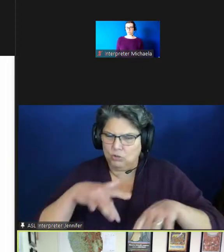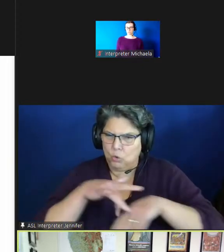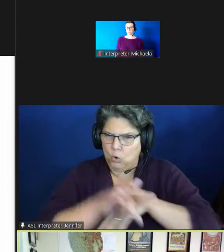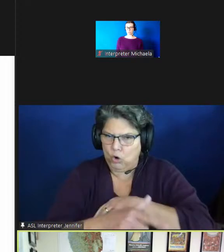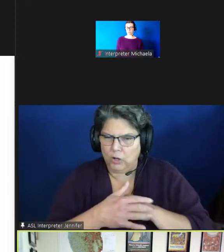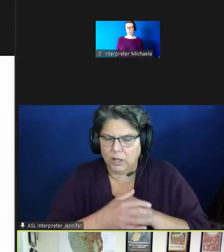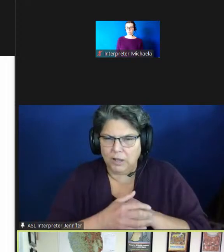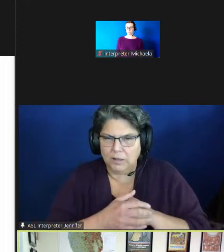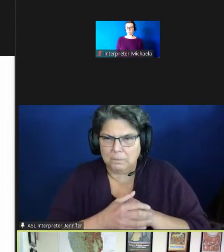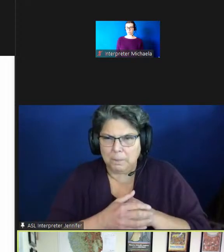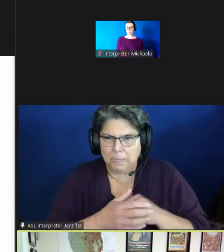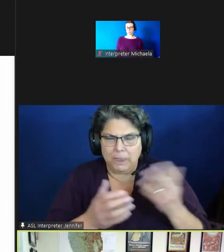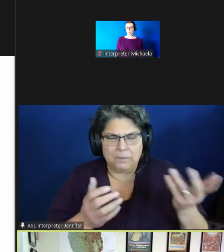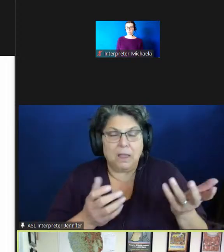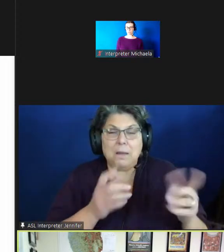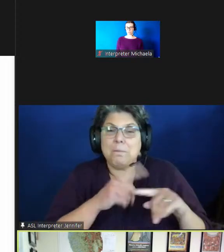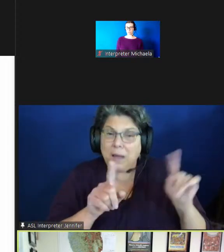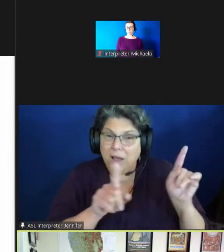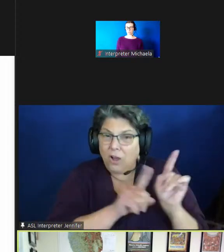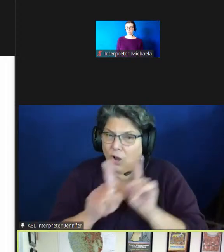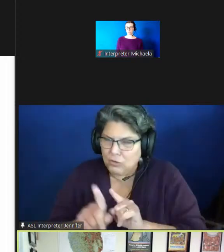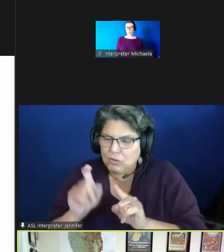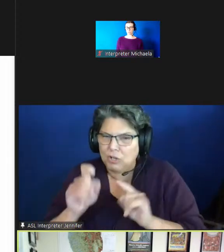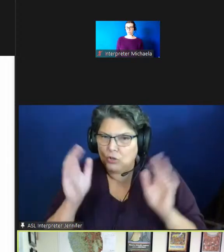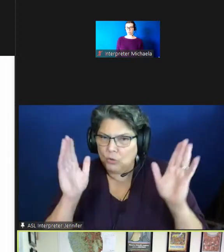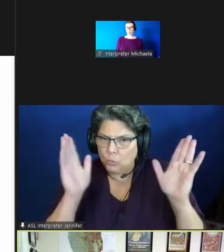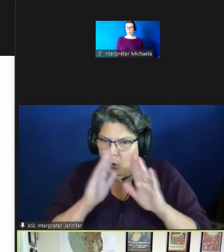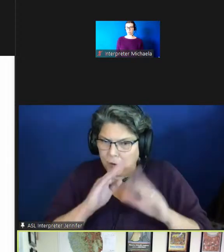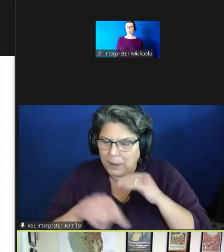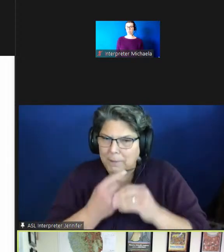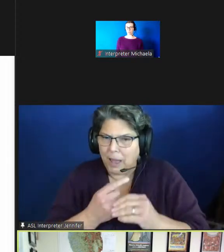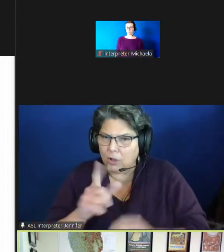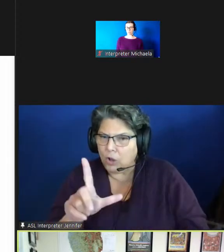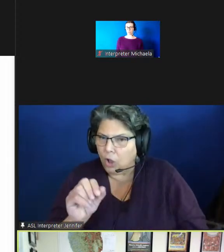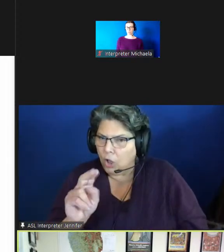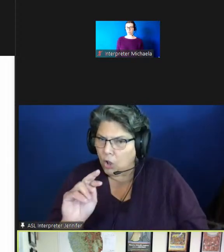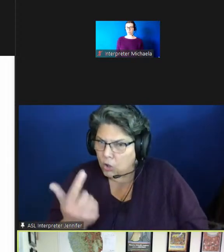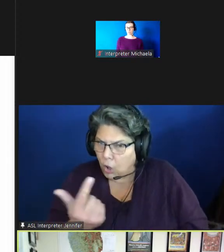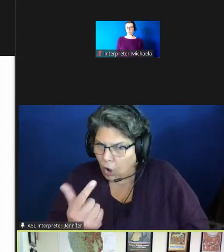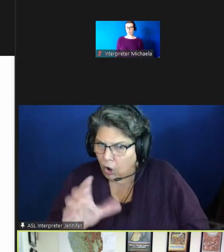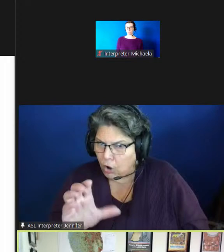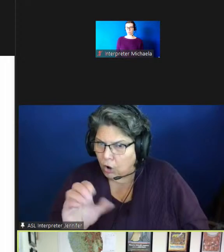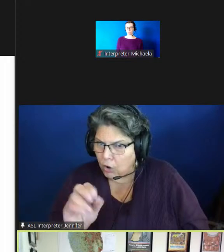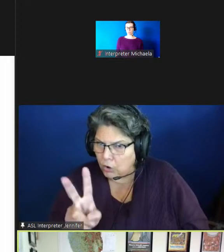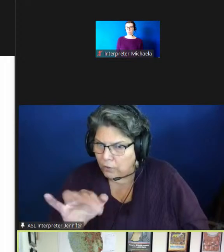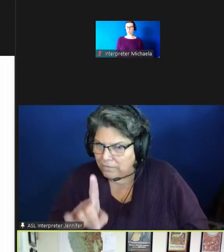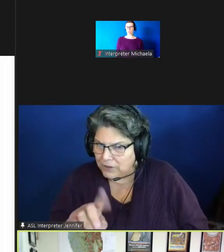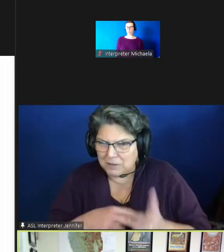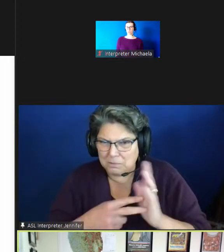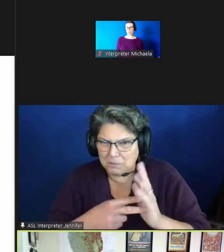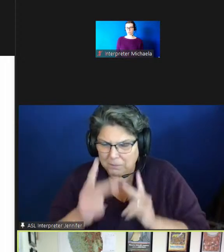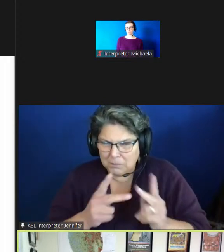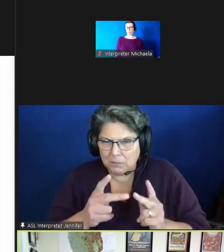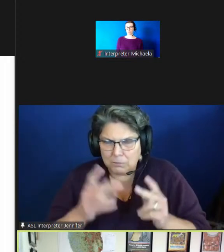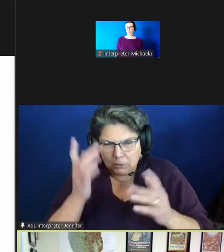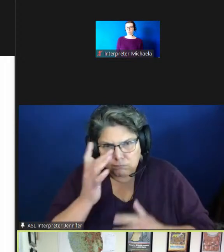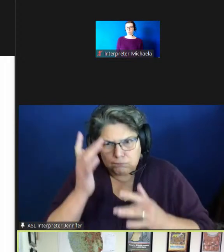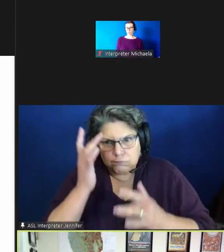severe is long COVID, and we are going to have to wait a while to see exactly how significant that is for